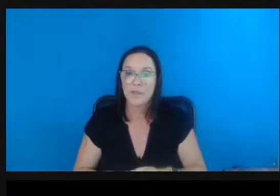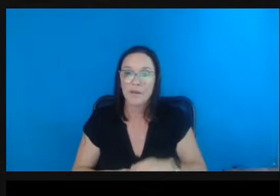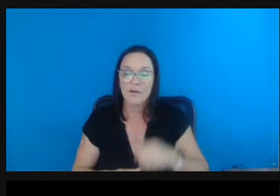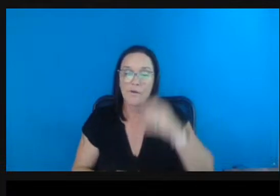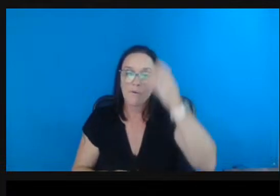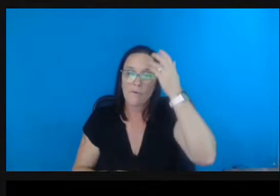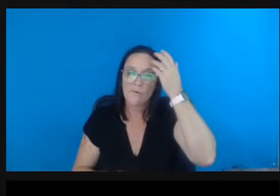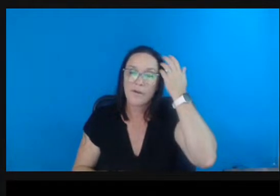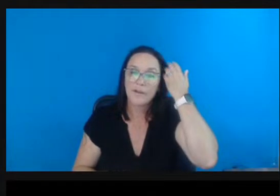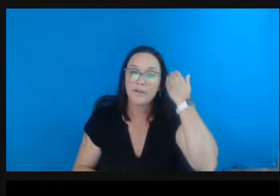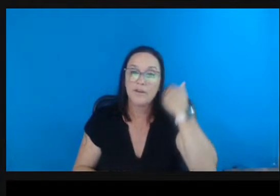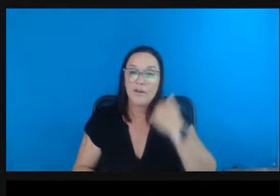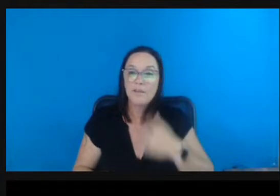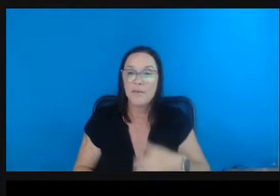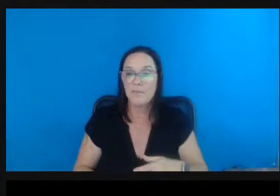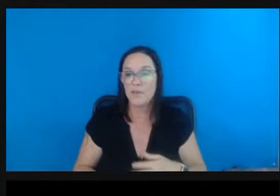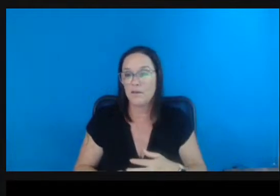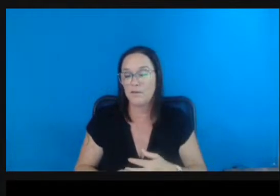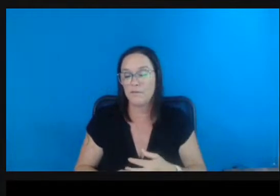put out there.